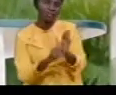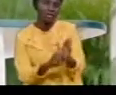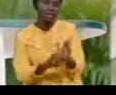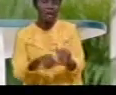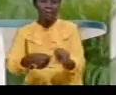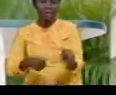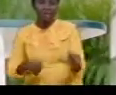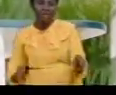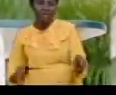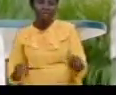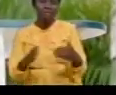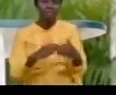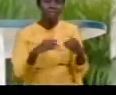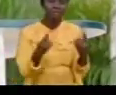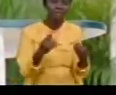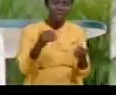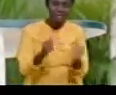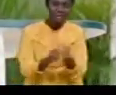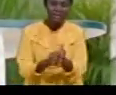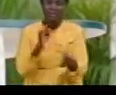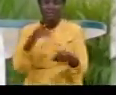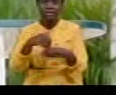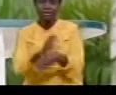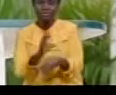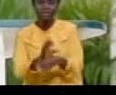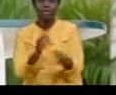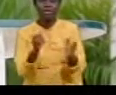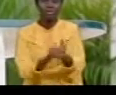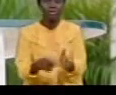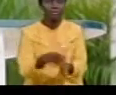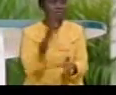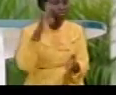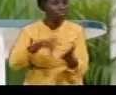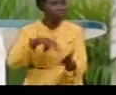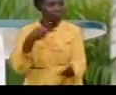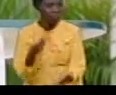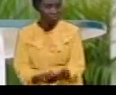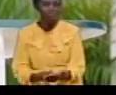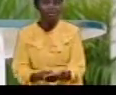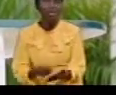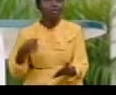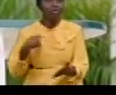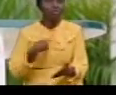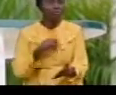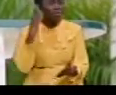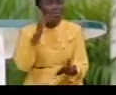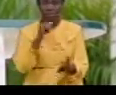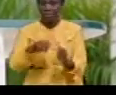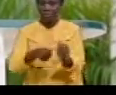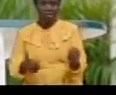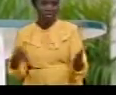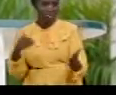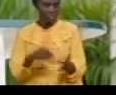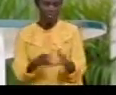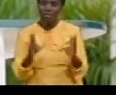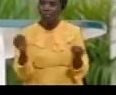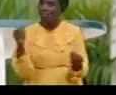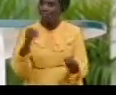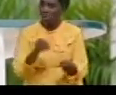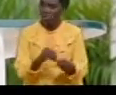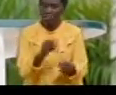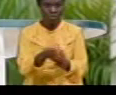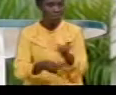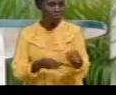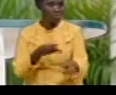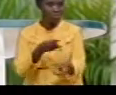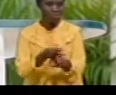in the family. As we are celebrating, there will be full restoration. No more backsliding, no more backsliding, no more worldliness, because